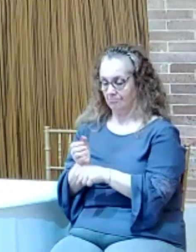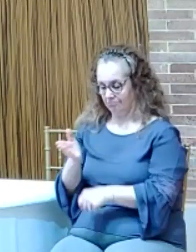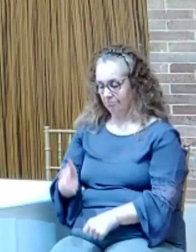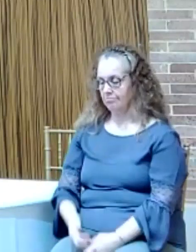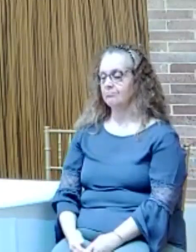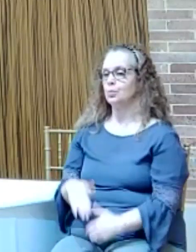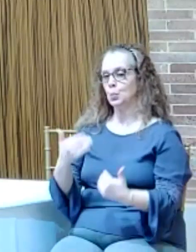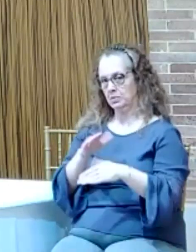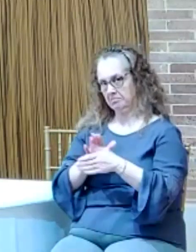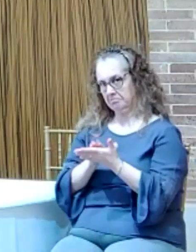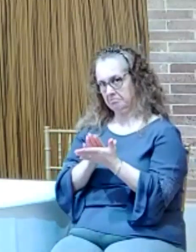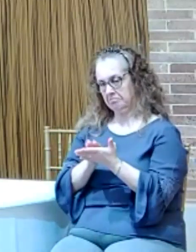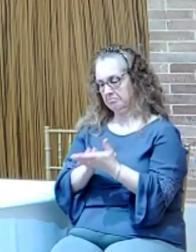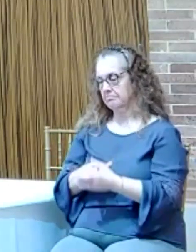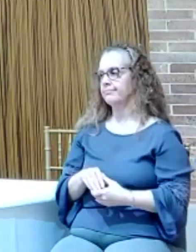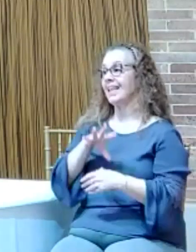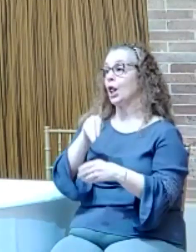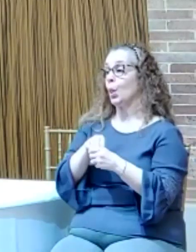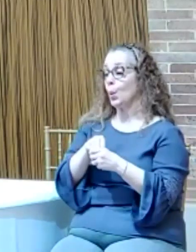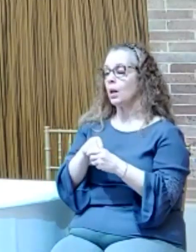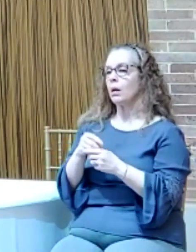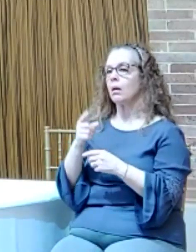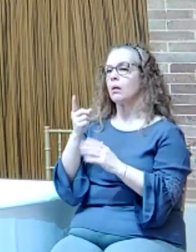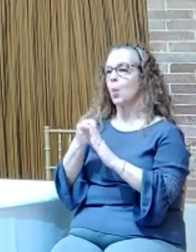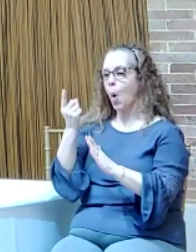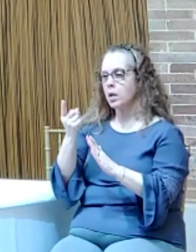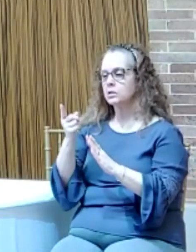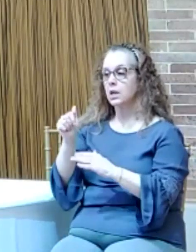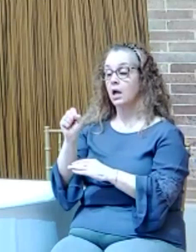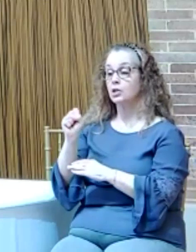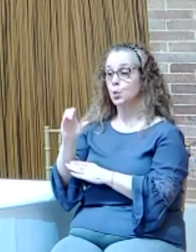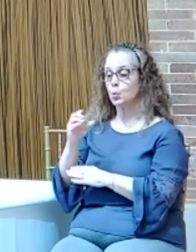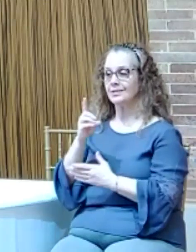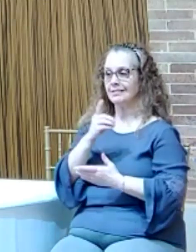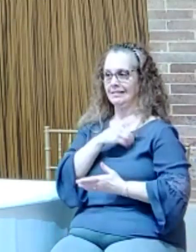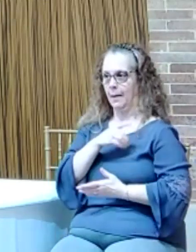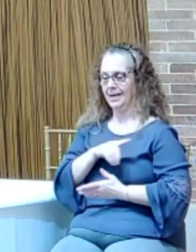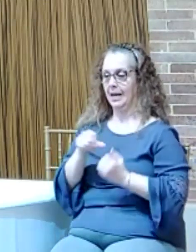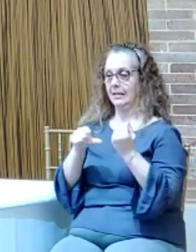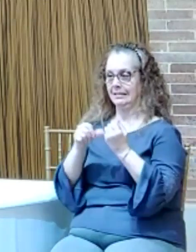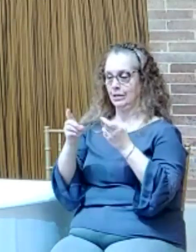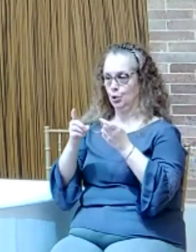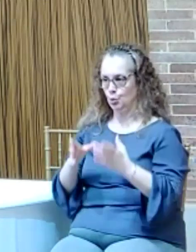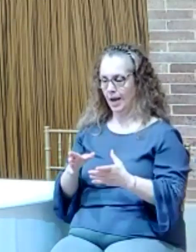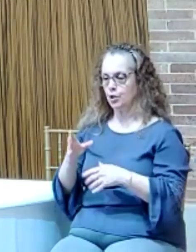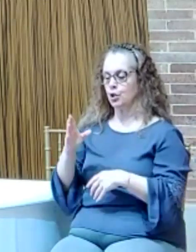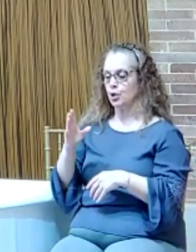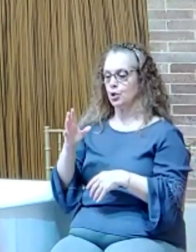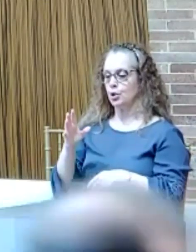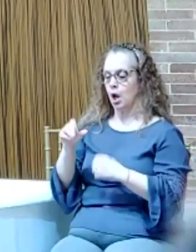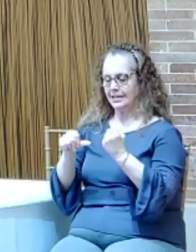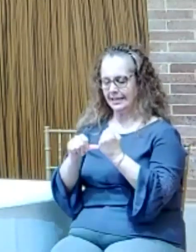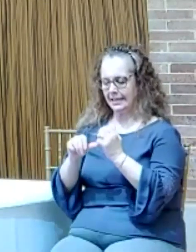is commendable including a stint as the associate Deputy of assistant director for SEC